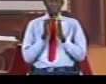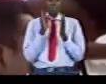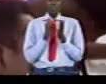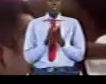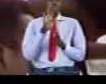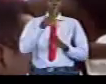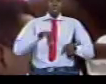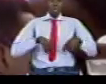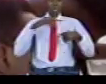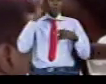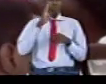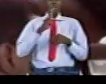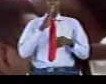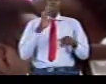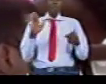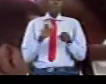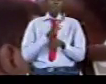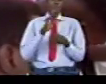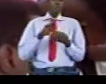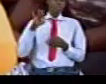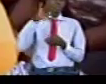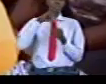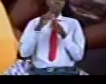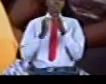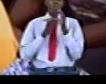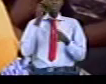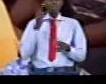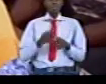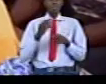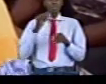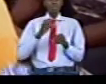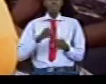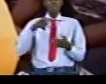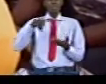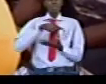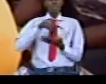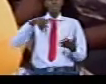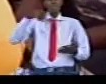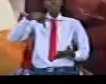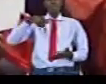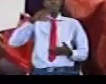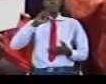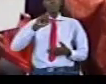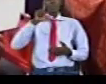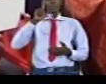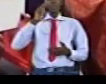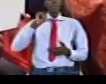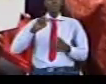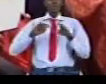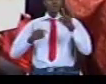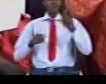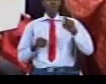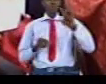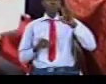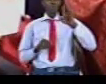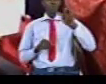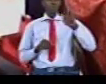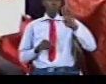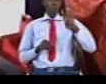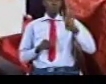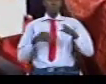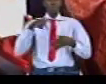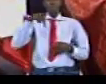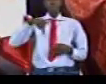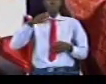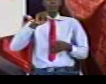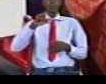be spiritual. Look at Psalm 24, getting to heaven, Psalm 24, there's a dedication, there's